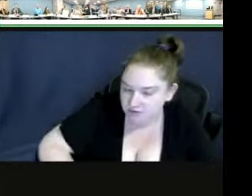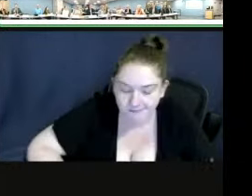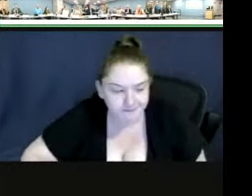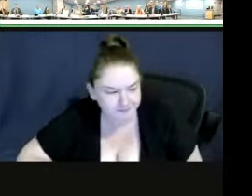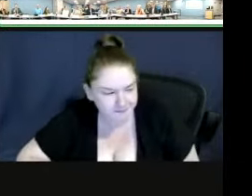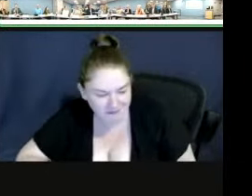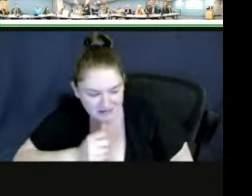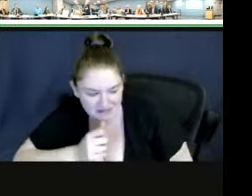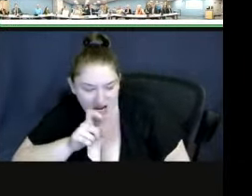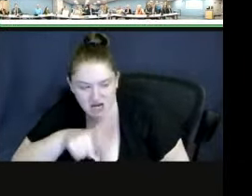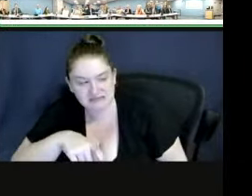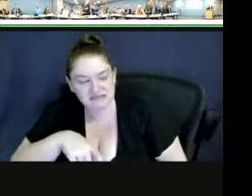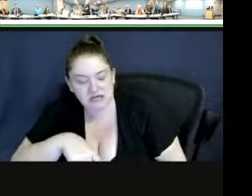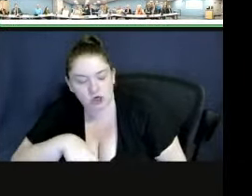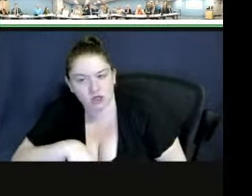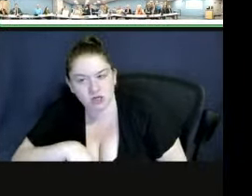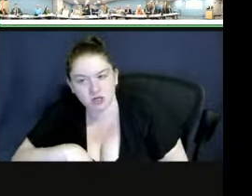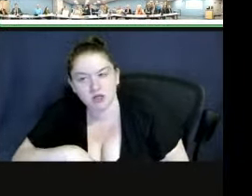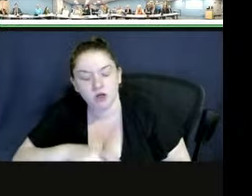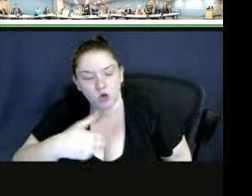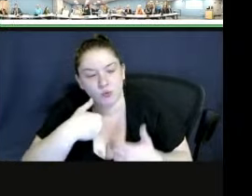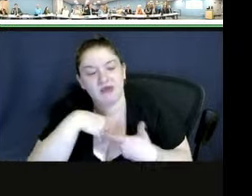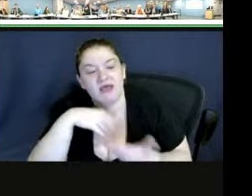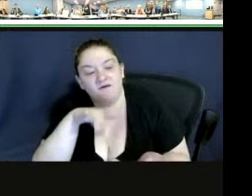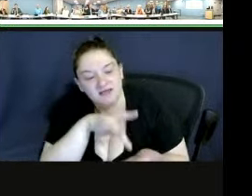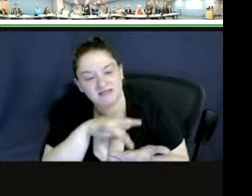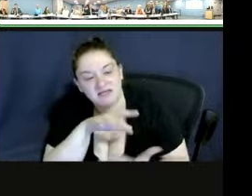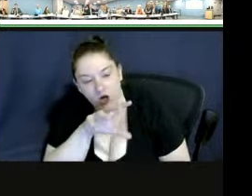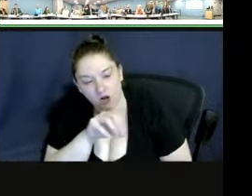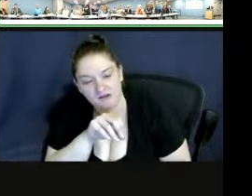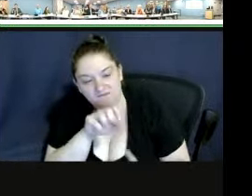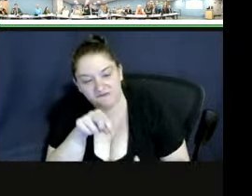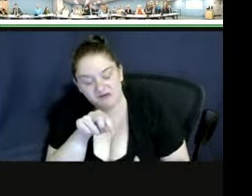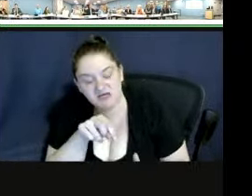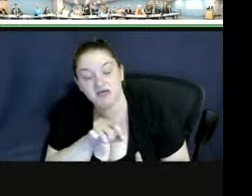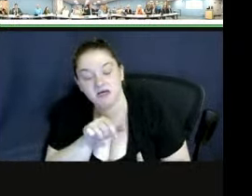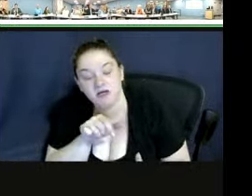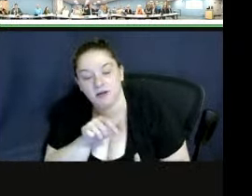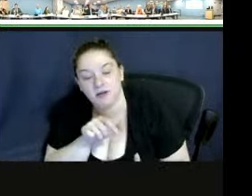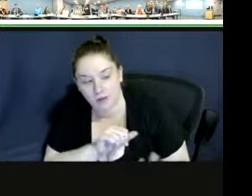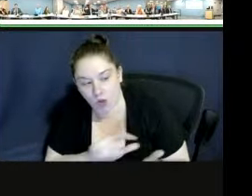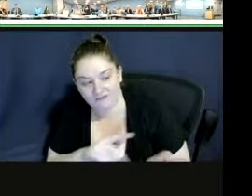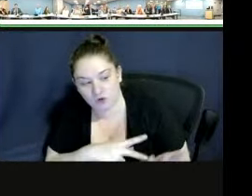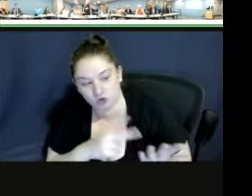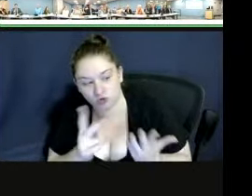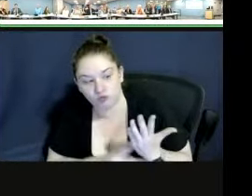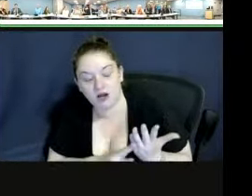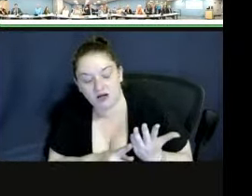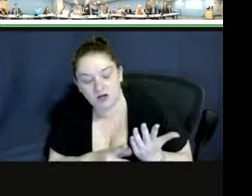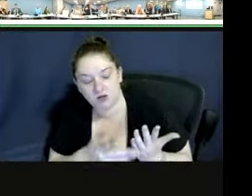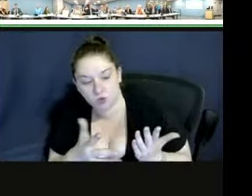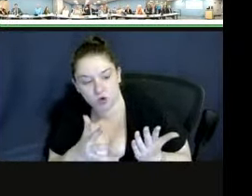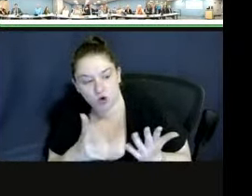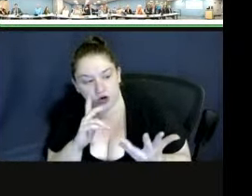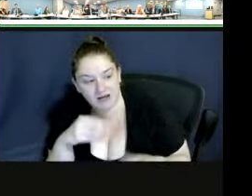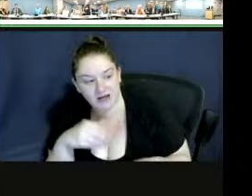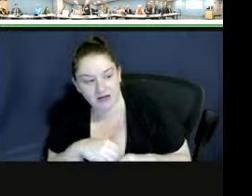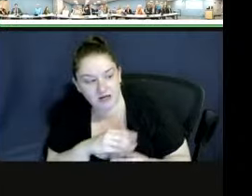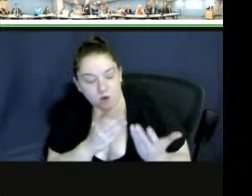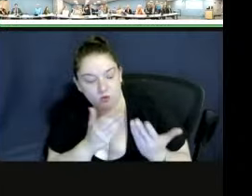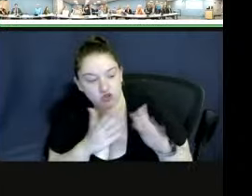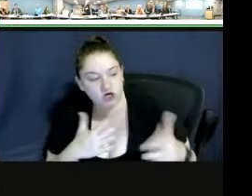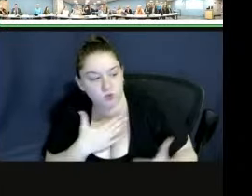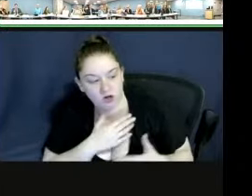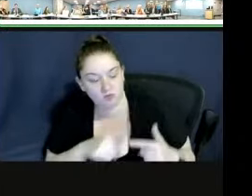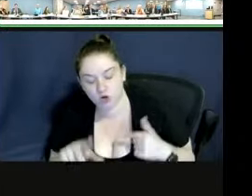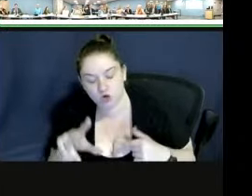Not necessarily, no. We have our Center 50, those programs are all whatever the cost is, but in our just general recreation, no,